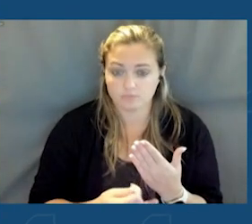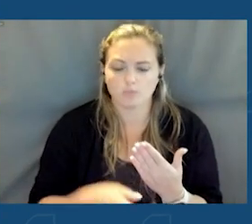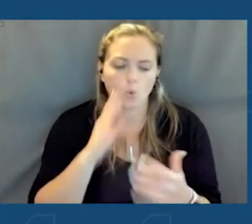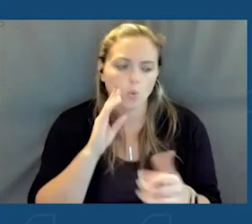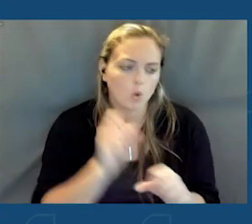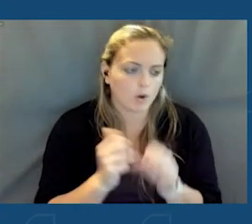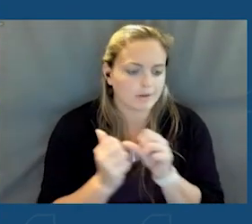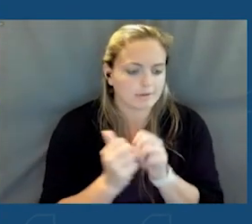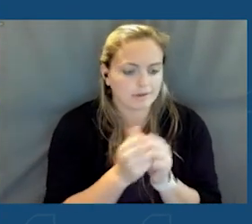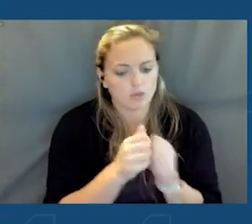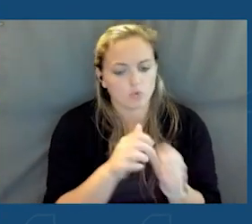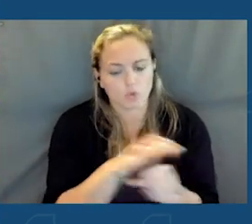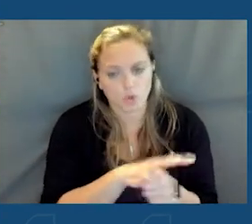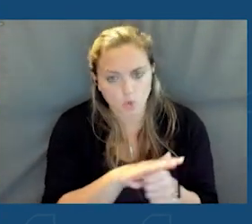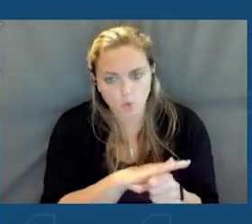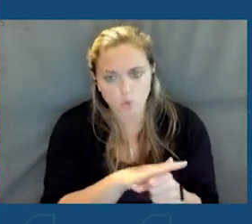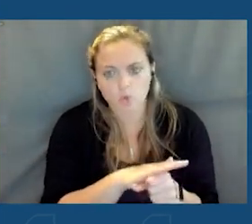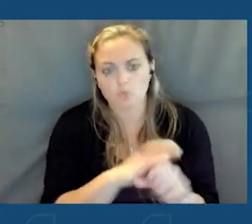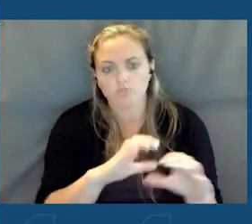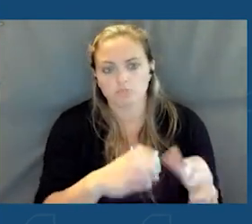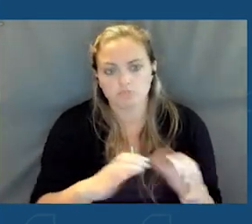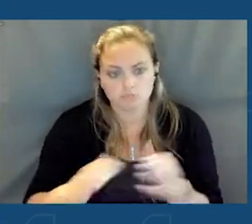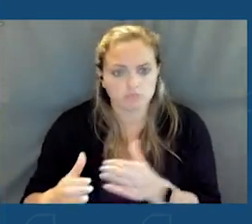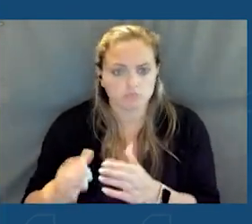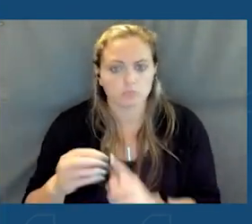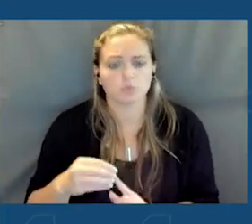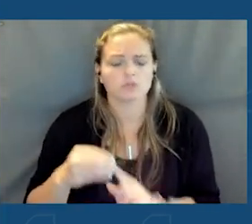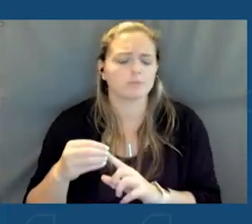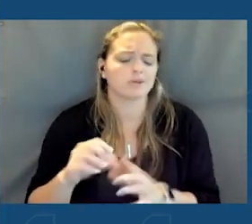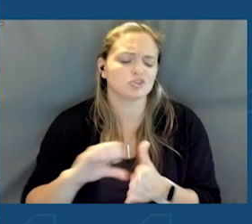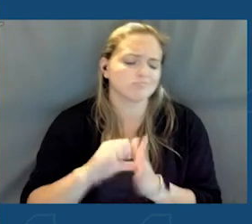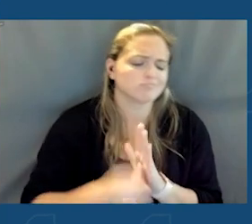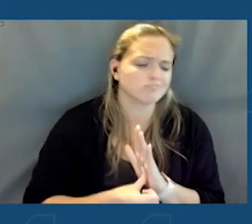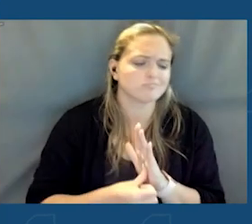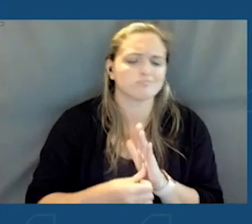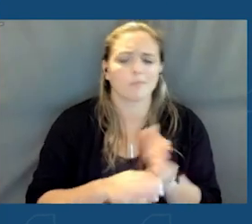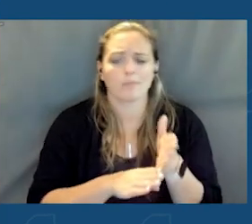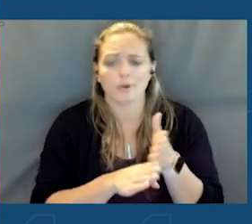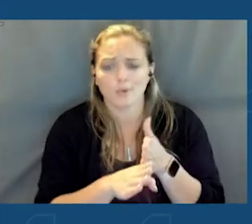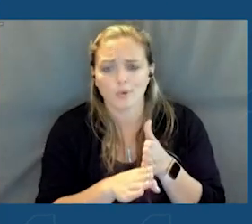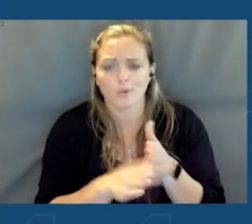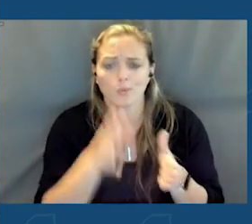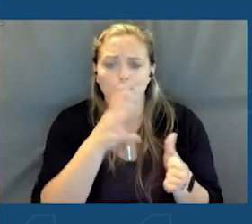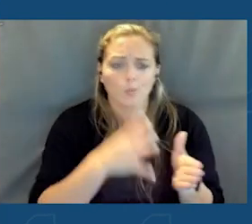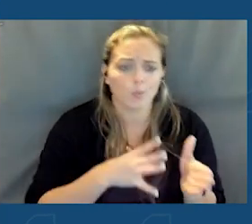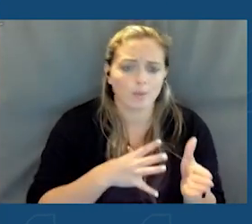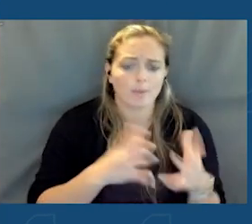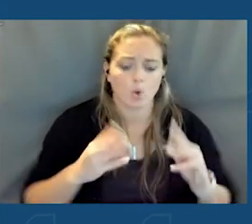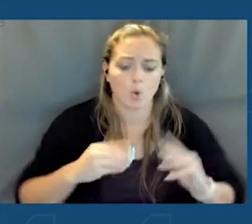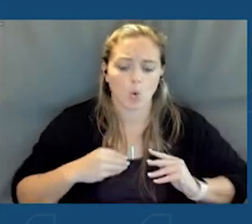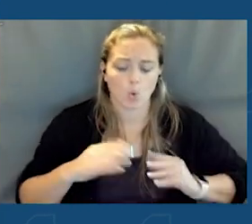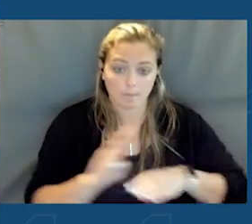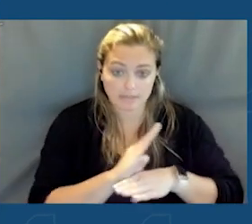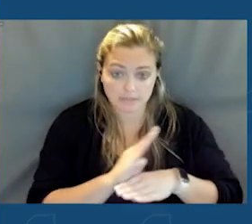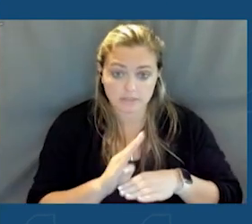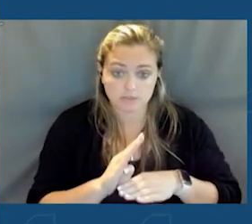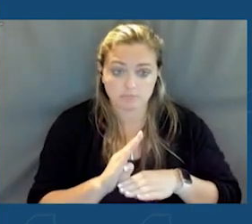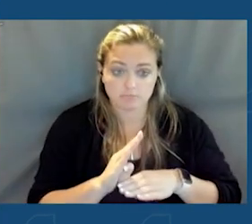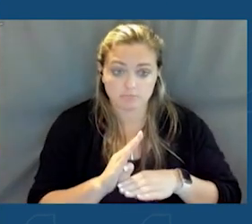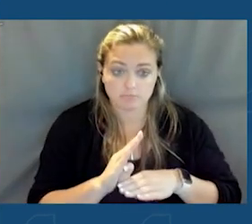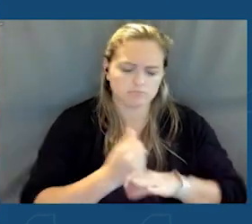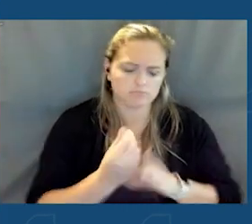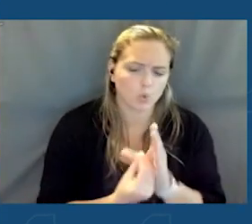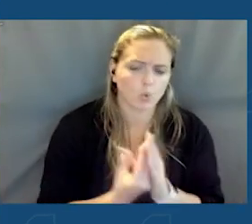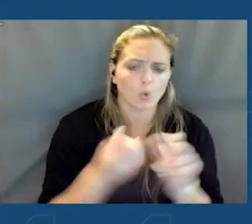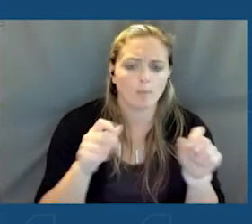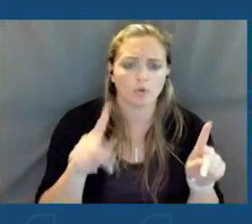with local entities with a special emphasis on minority and women-owned businesses to create growth opportunities for